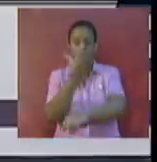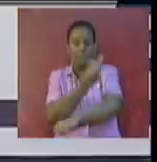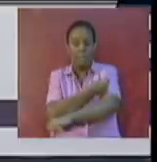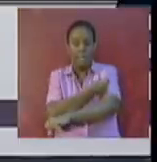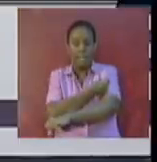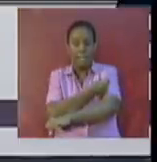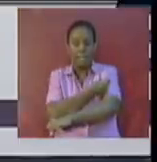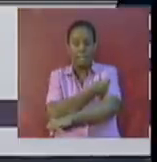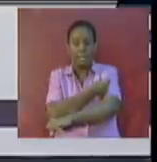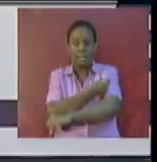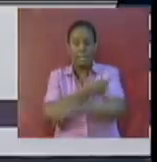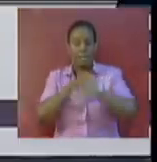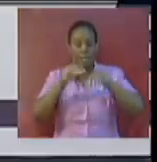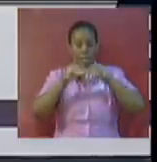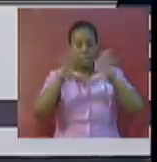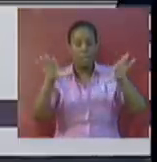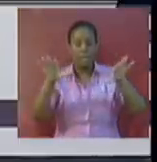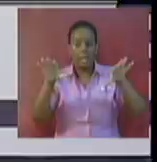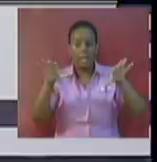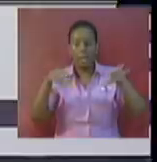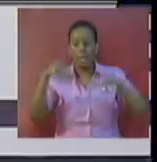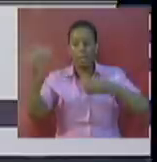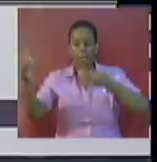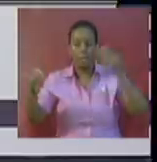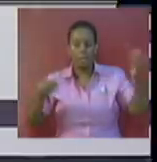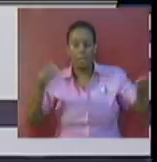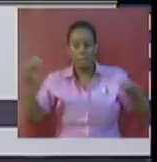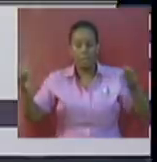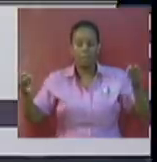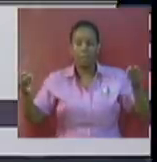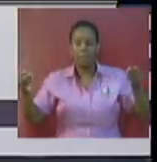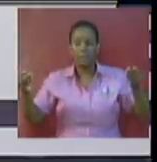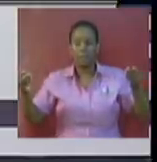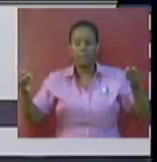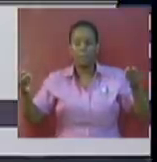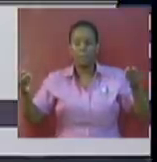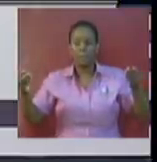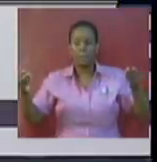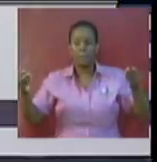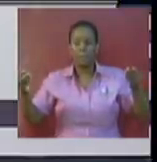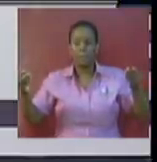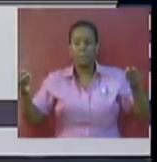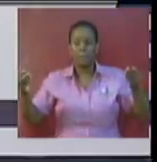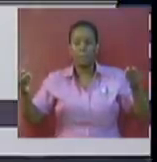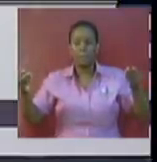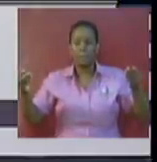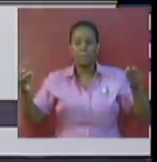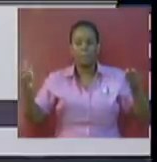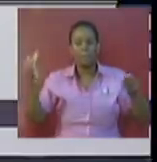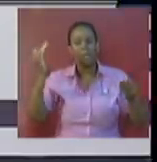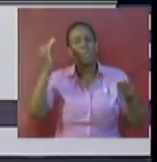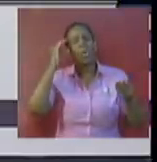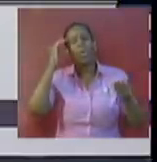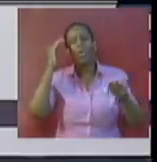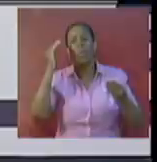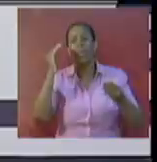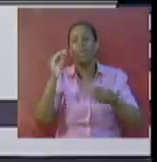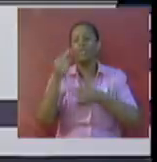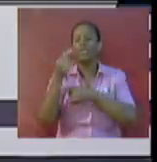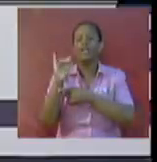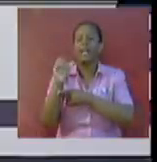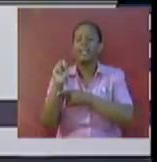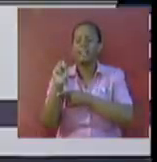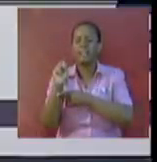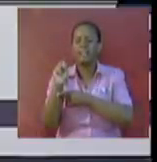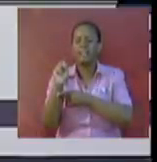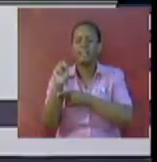we are currently working. Of course, you would appreciate the nature of GIS and location as an important